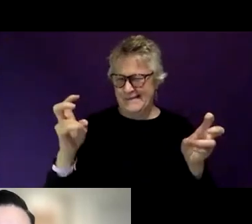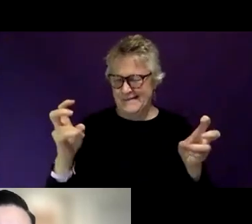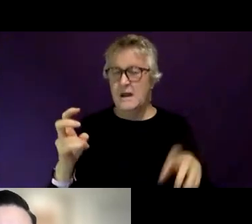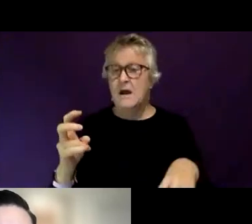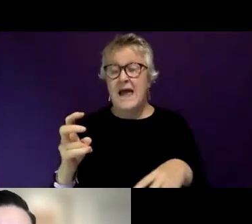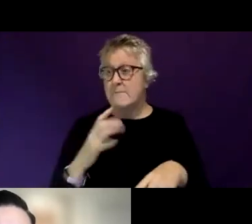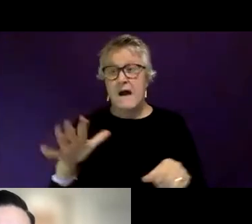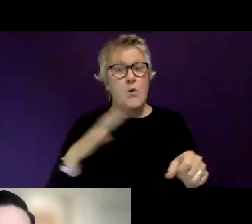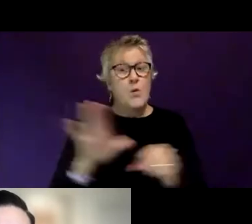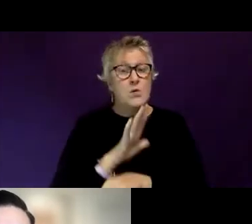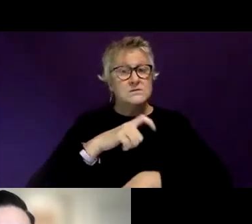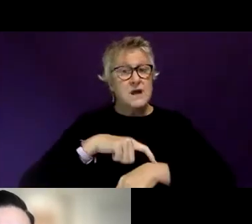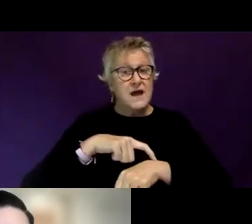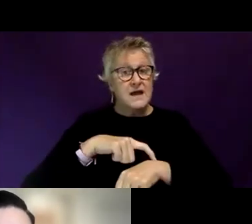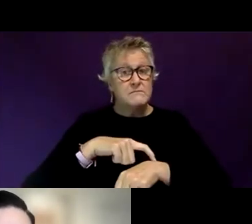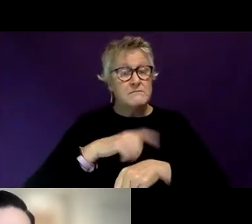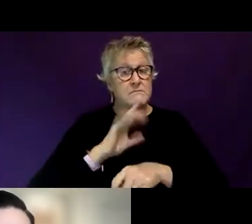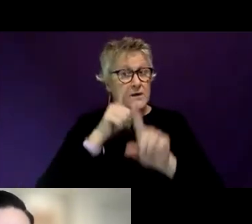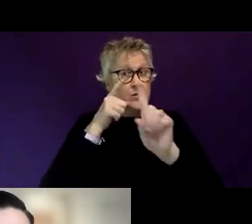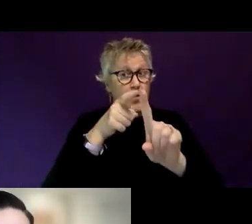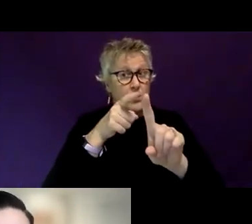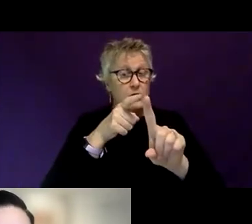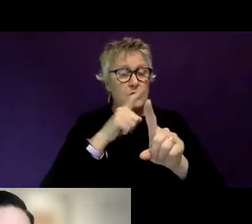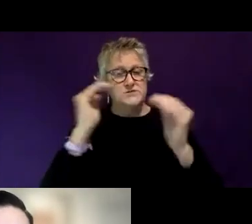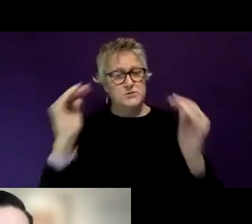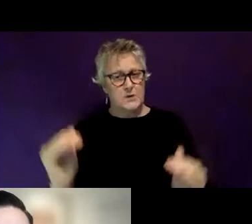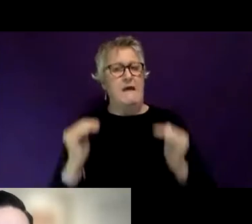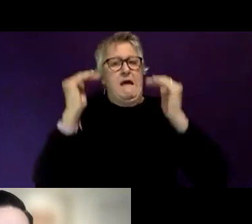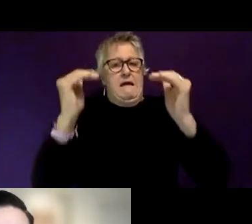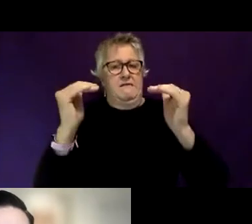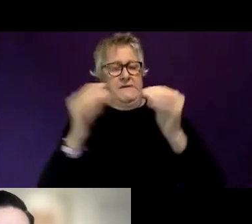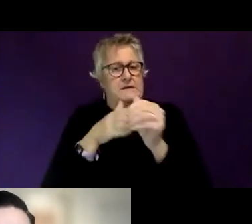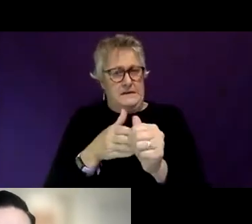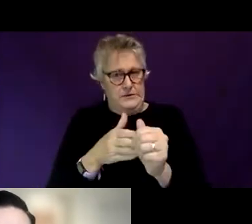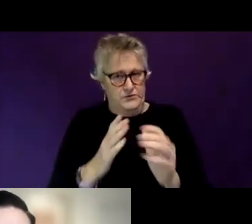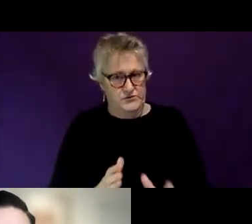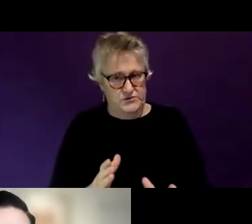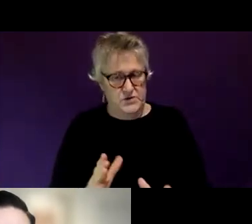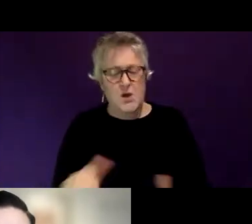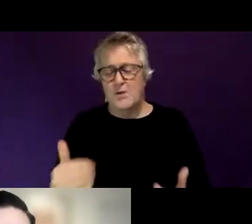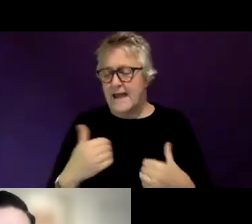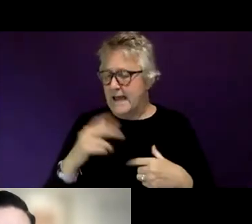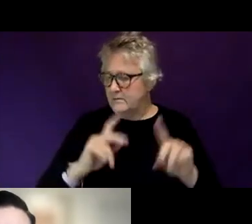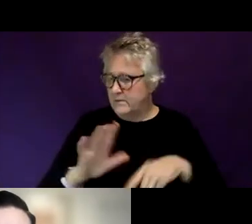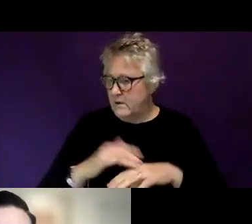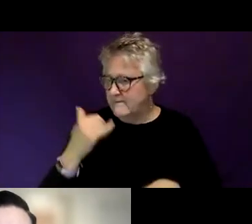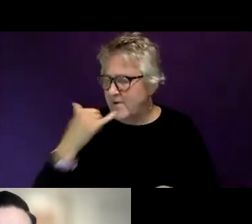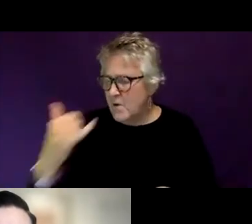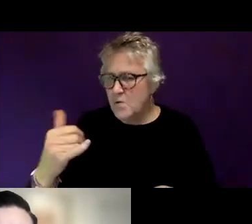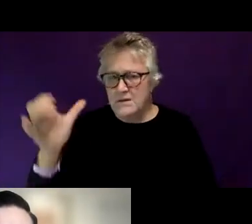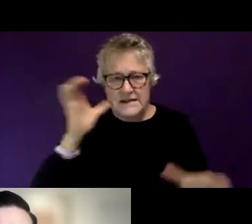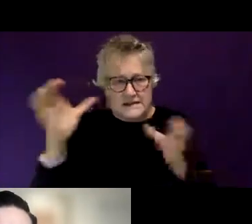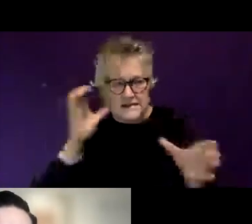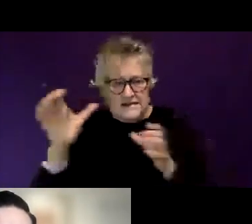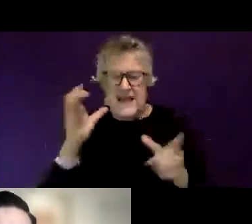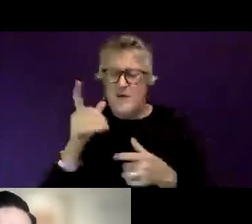leaders. We have so many leaders, including ones on this call, other people listening in, and we need them to